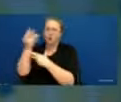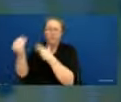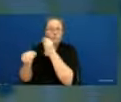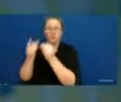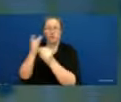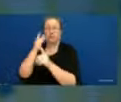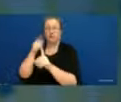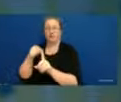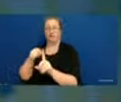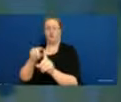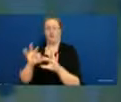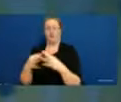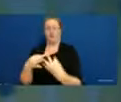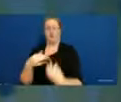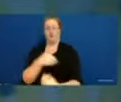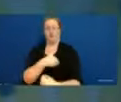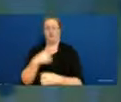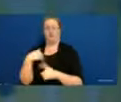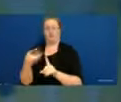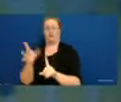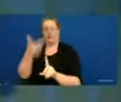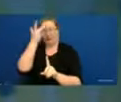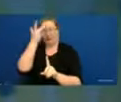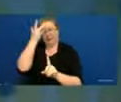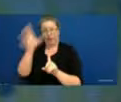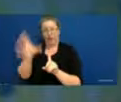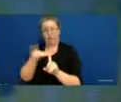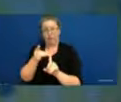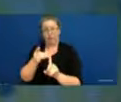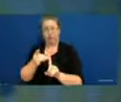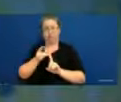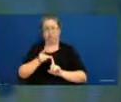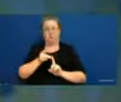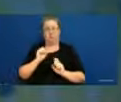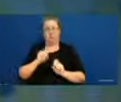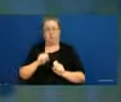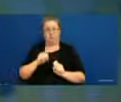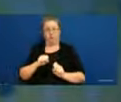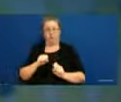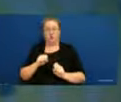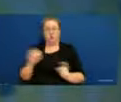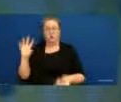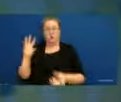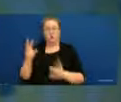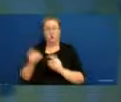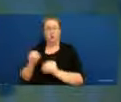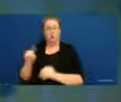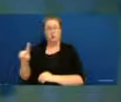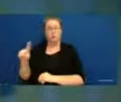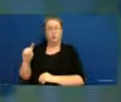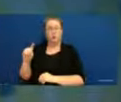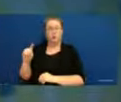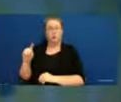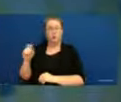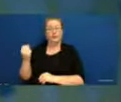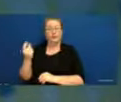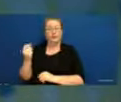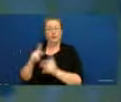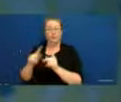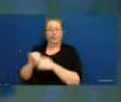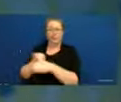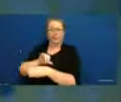go to school because they were close contacts of a case. And there was 111 people who were unable to go anywhere for 2